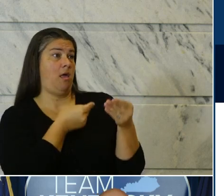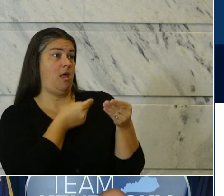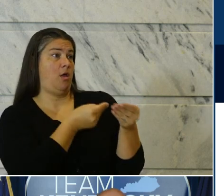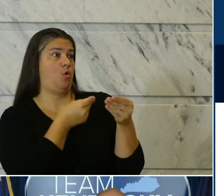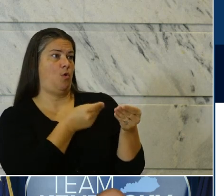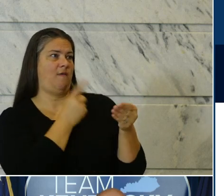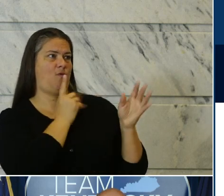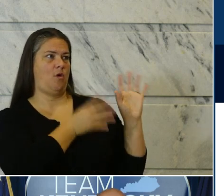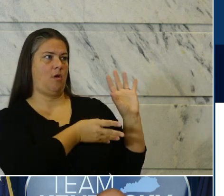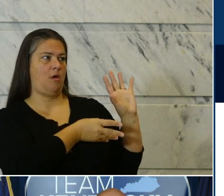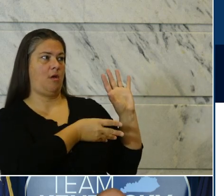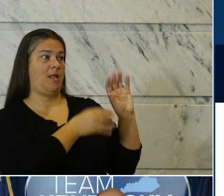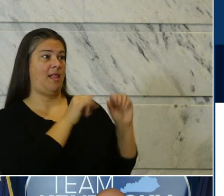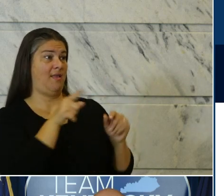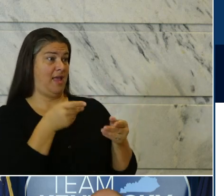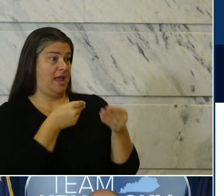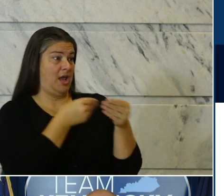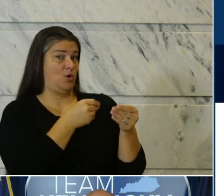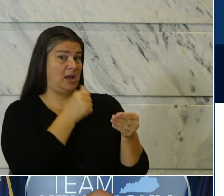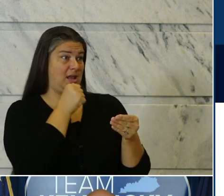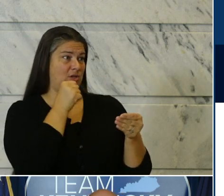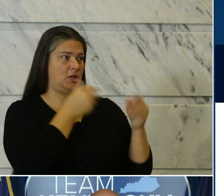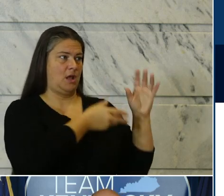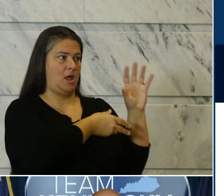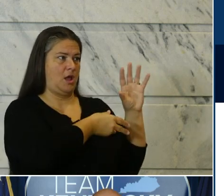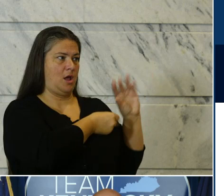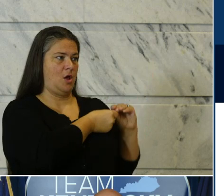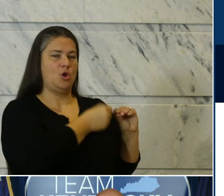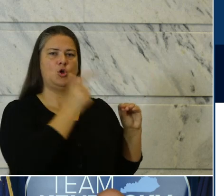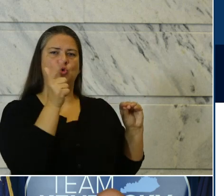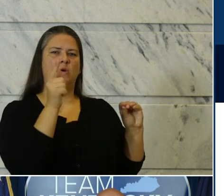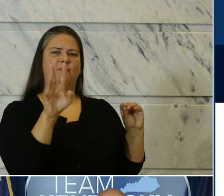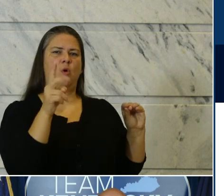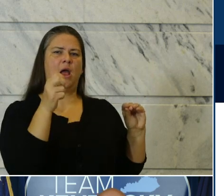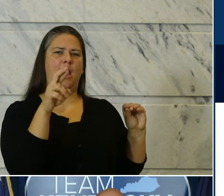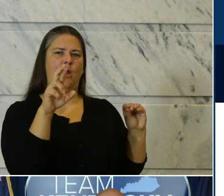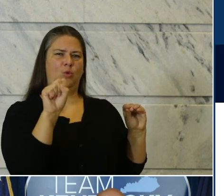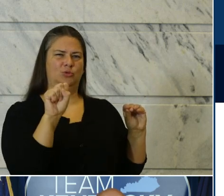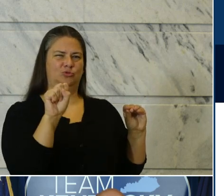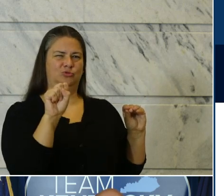reported them in the last 24 hours. I didn't want to, this was not a tag you're it